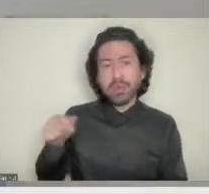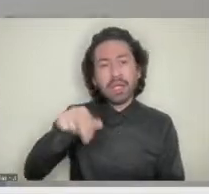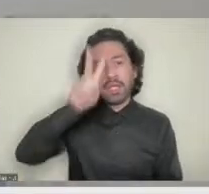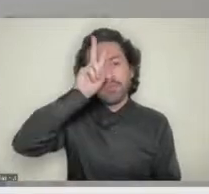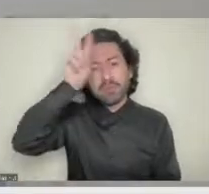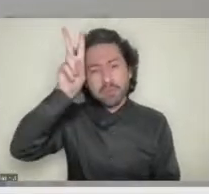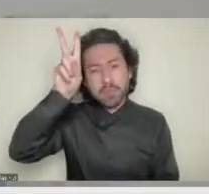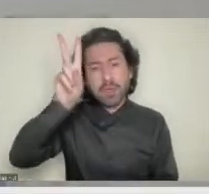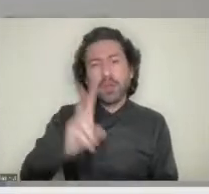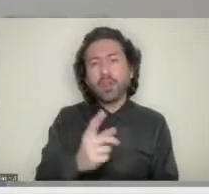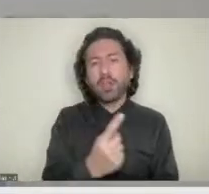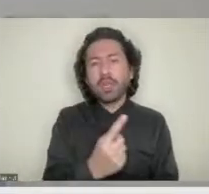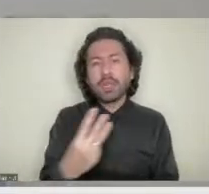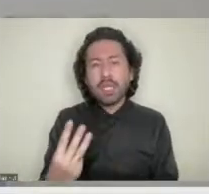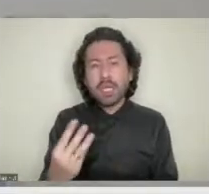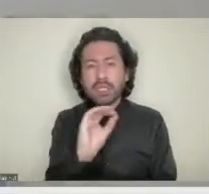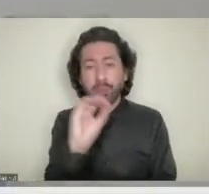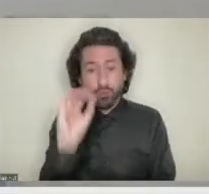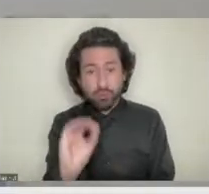pay